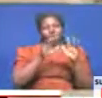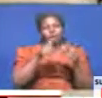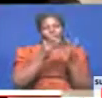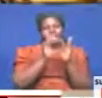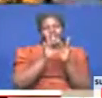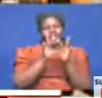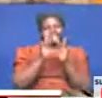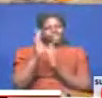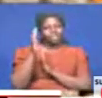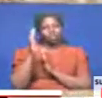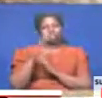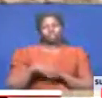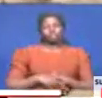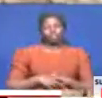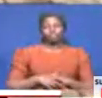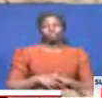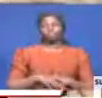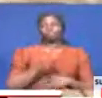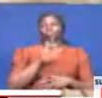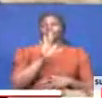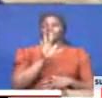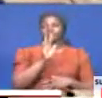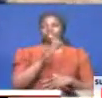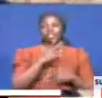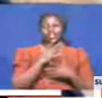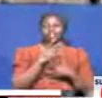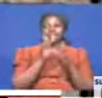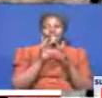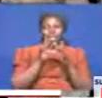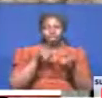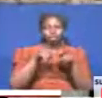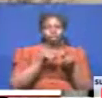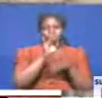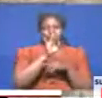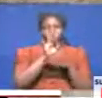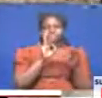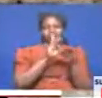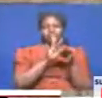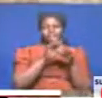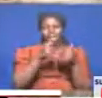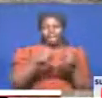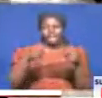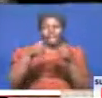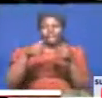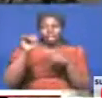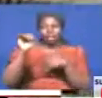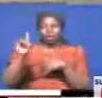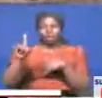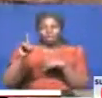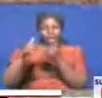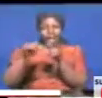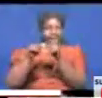supplied. Its cloud and network is maintained by three different links, one main line and two redundant fiber networks to